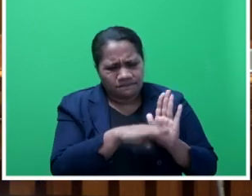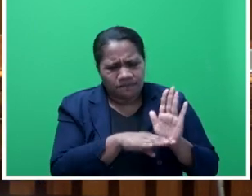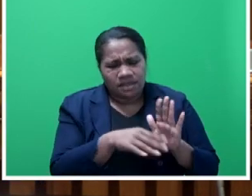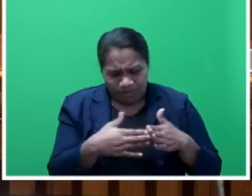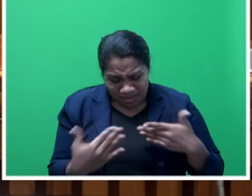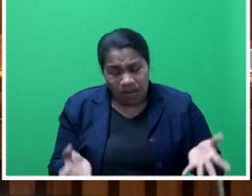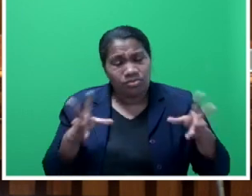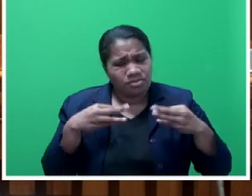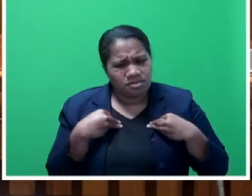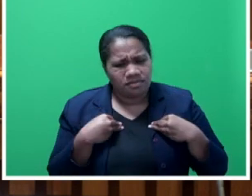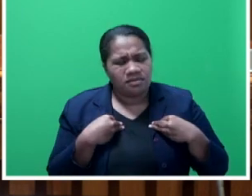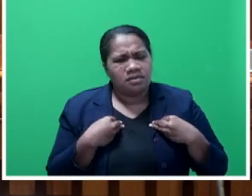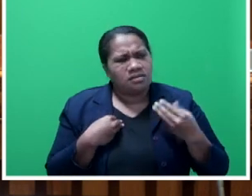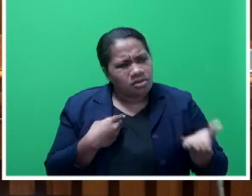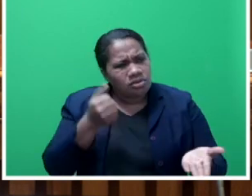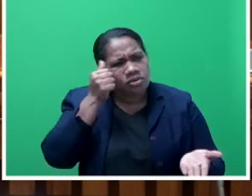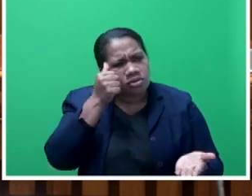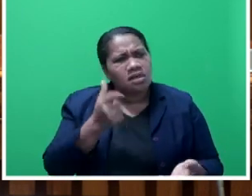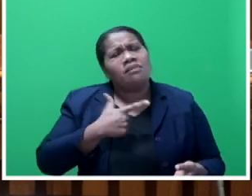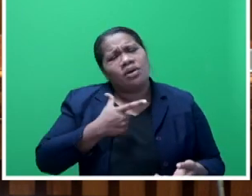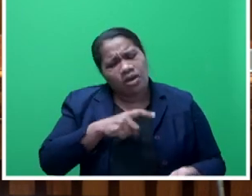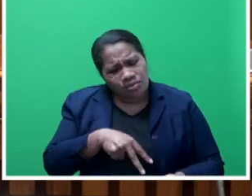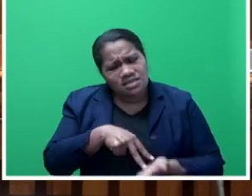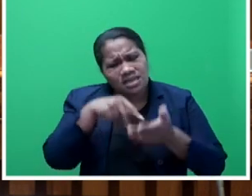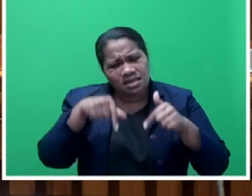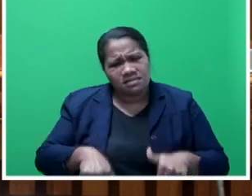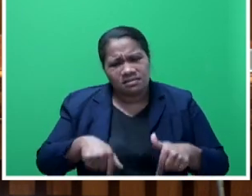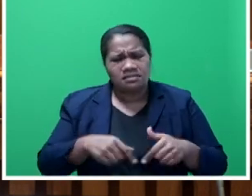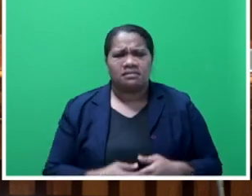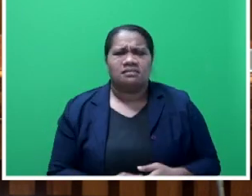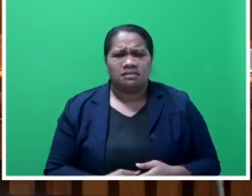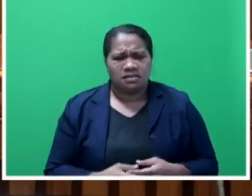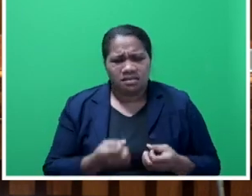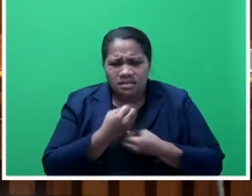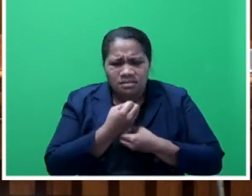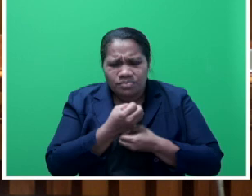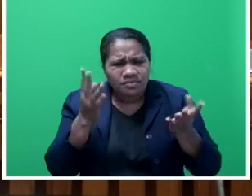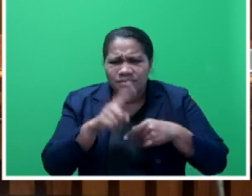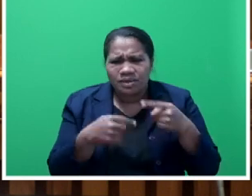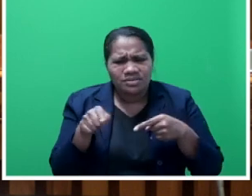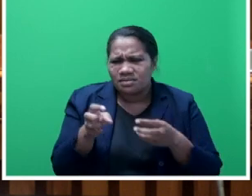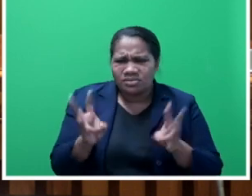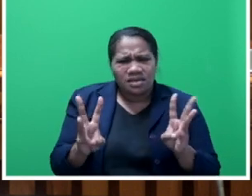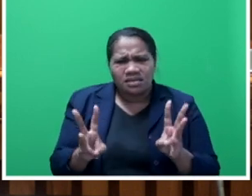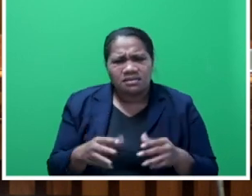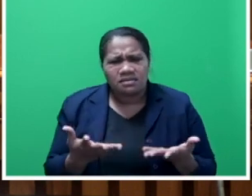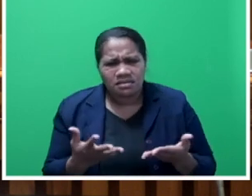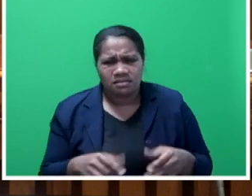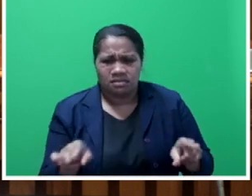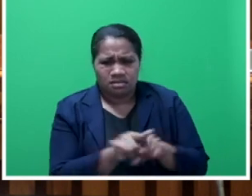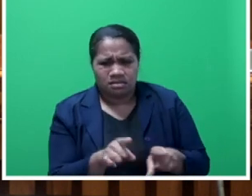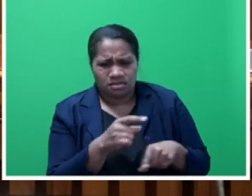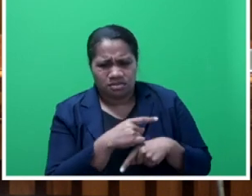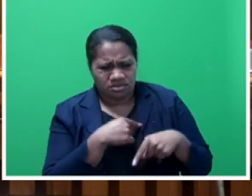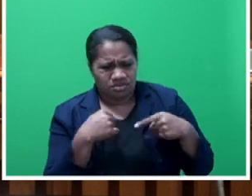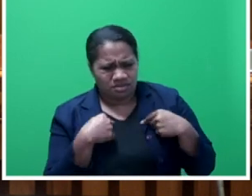that. But why do they stand up in Parliament and misrepresent it that way? As if that we are being somehow or the other